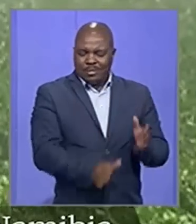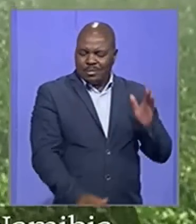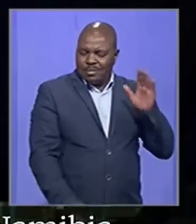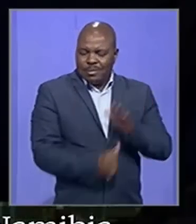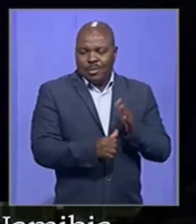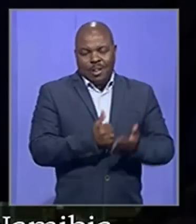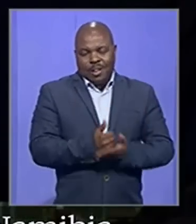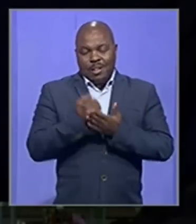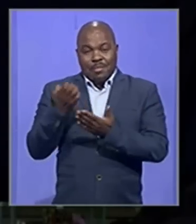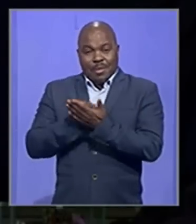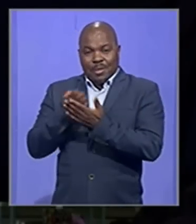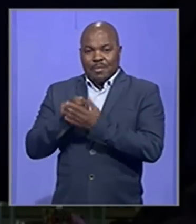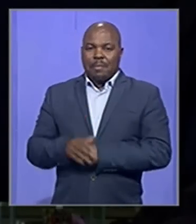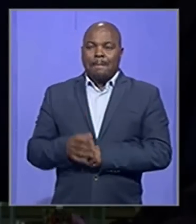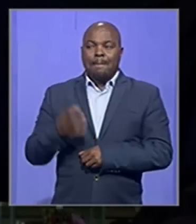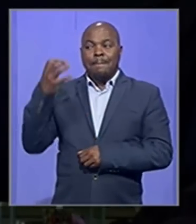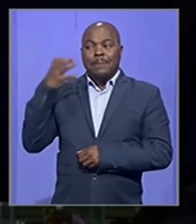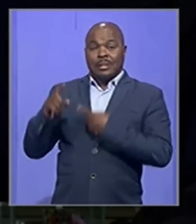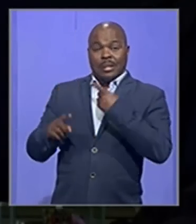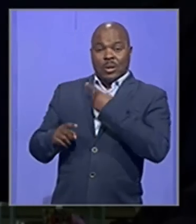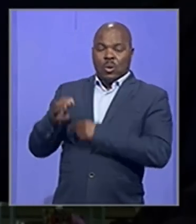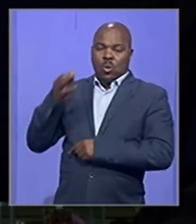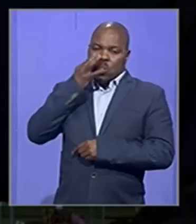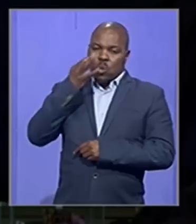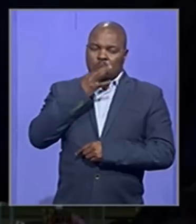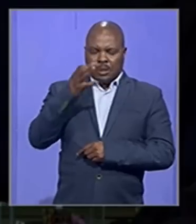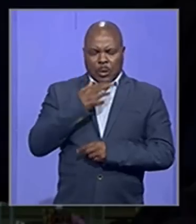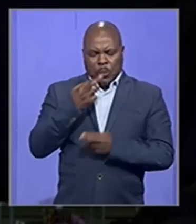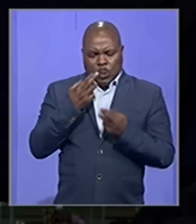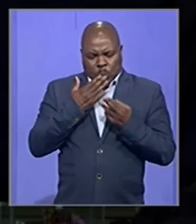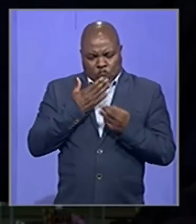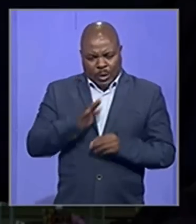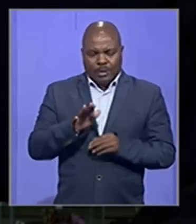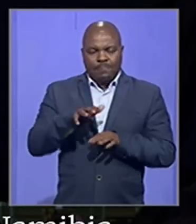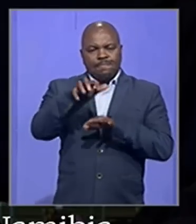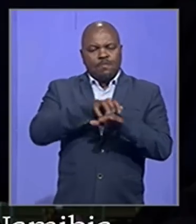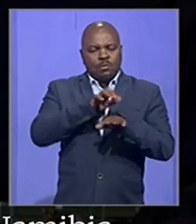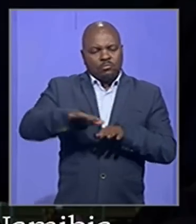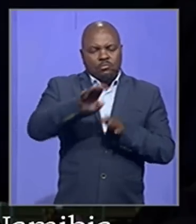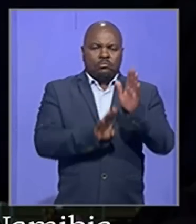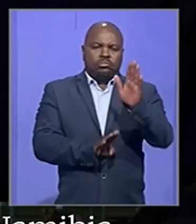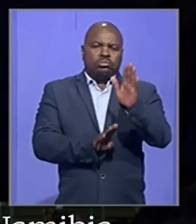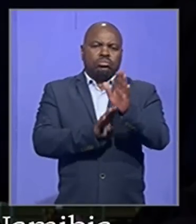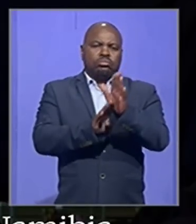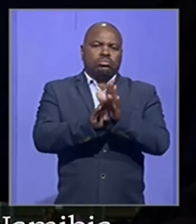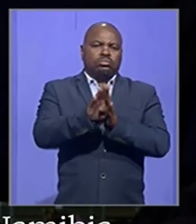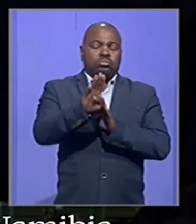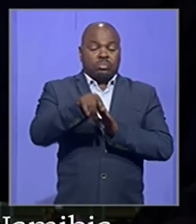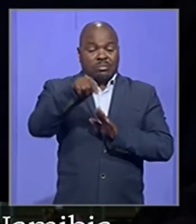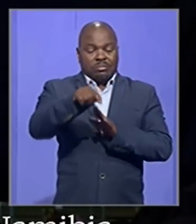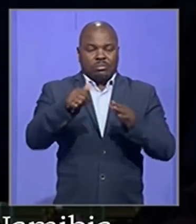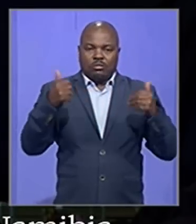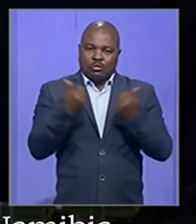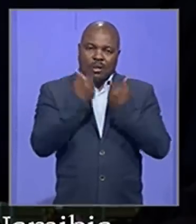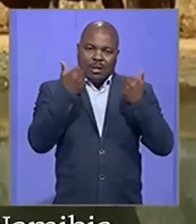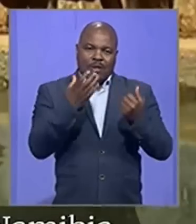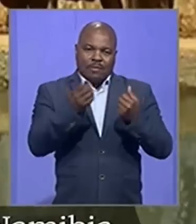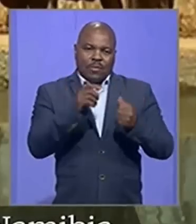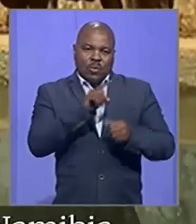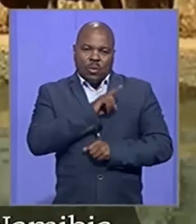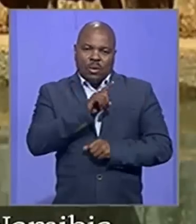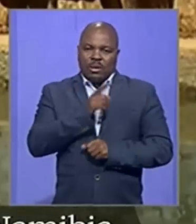naga. Tona John Steenhuisen a re ba ikelela go tokafatsa seemo sa temothuo. temothuo e lebagane ke dikgwetlho jaaka